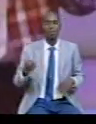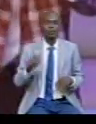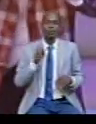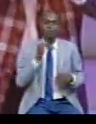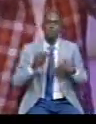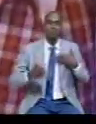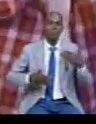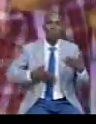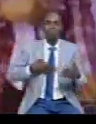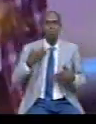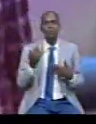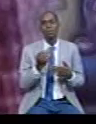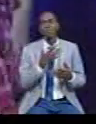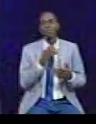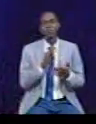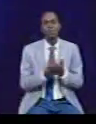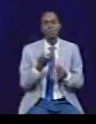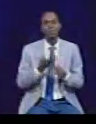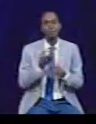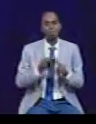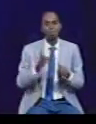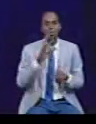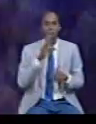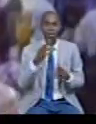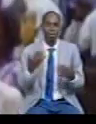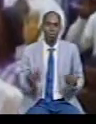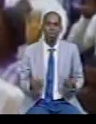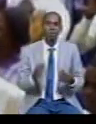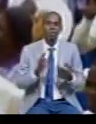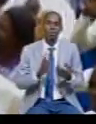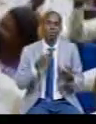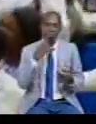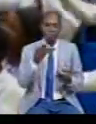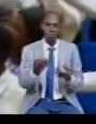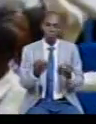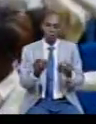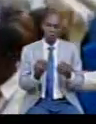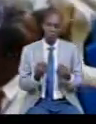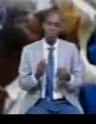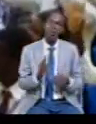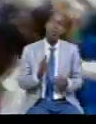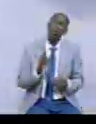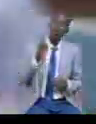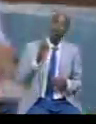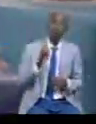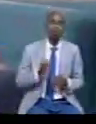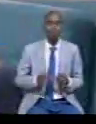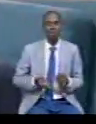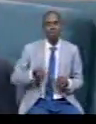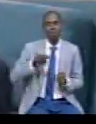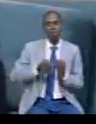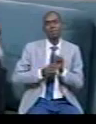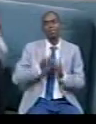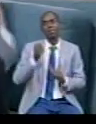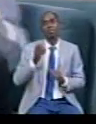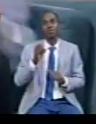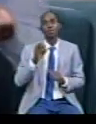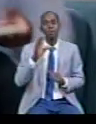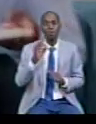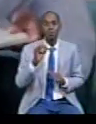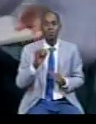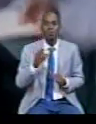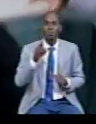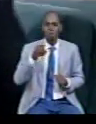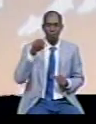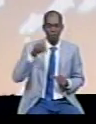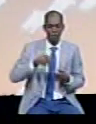to take you from where you are, to tell you, come up higher. So, you need